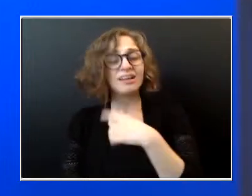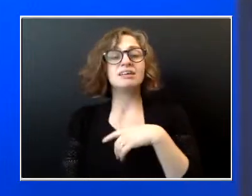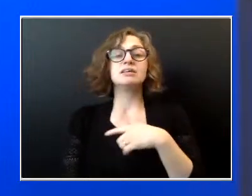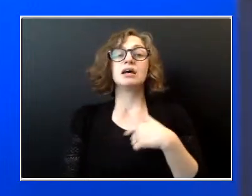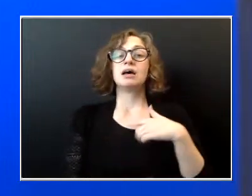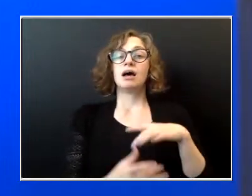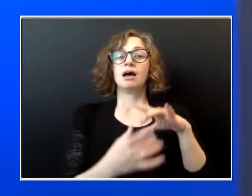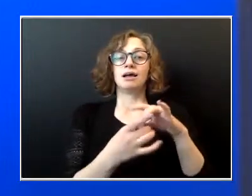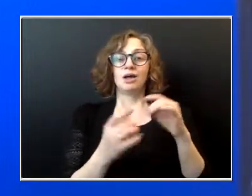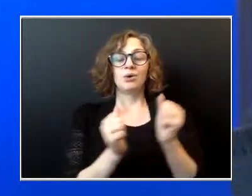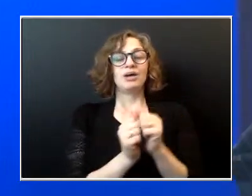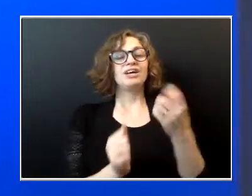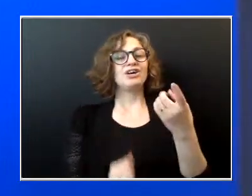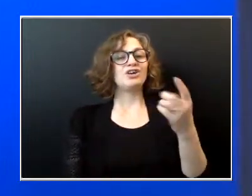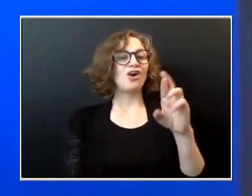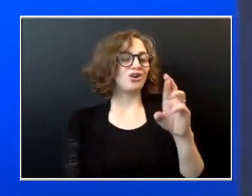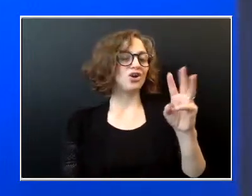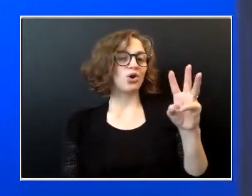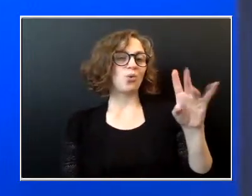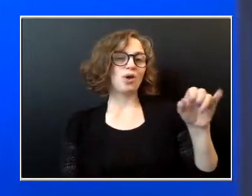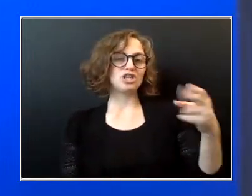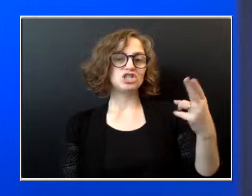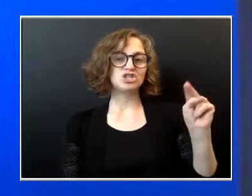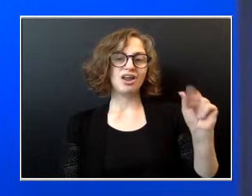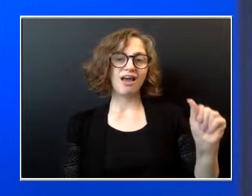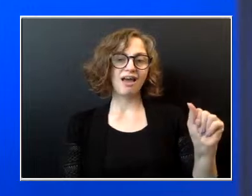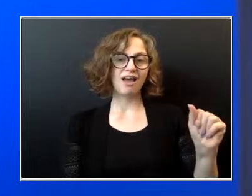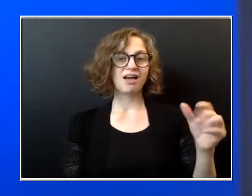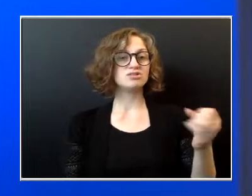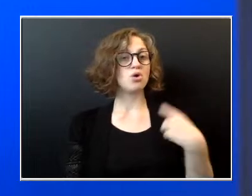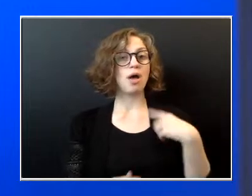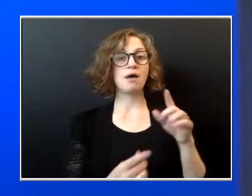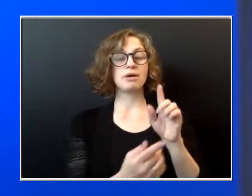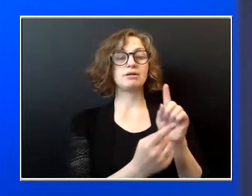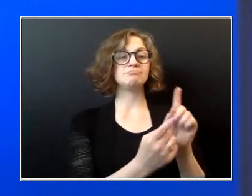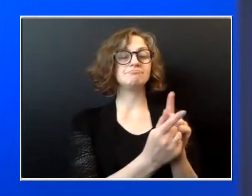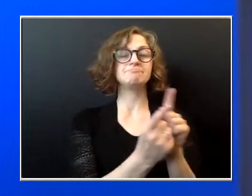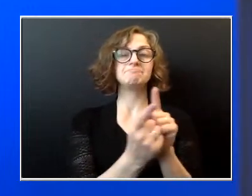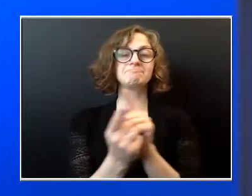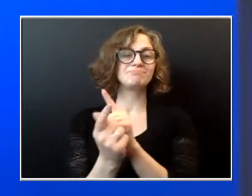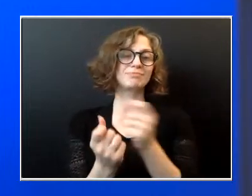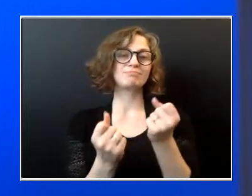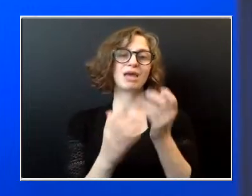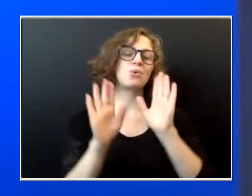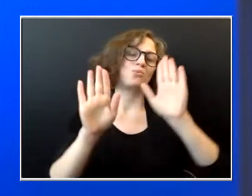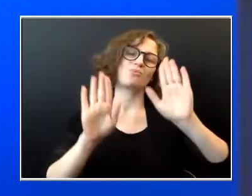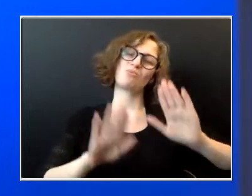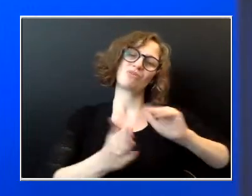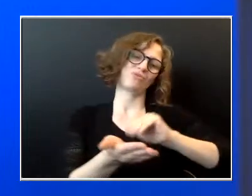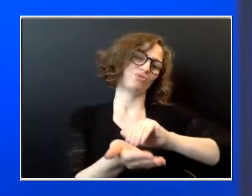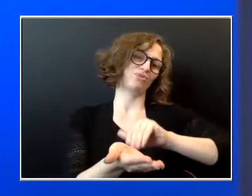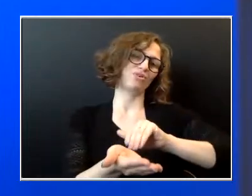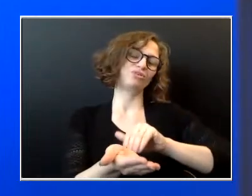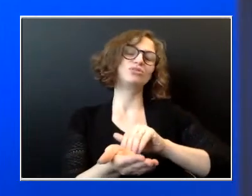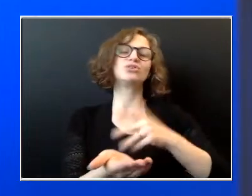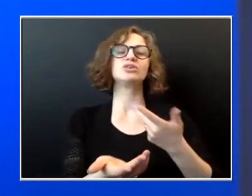Wishna. Yes. I just kept meeting wonderful doctors. And I thought,